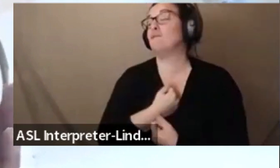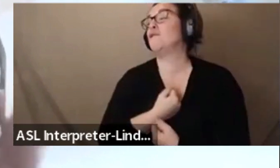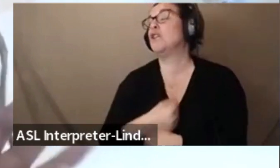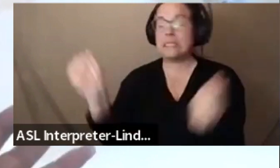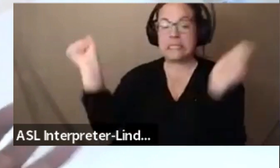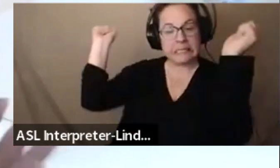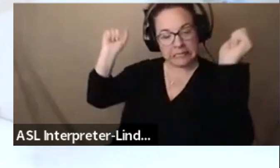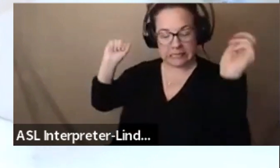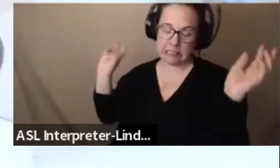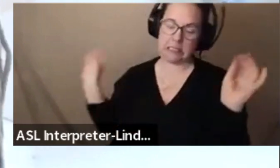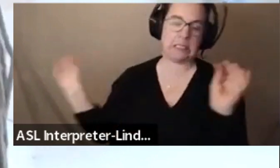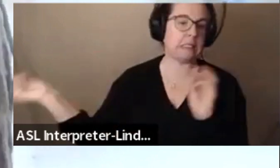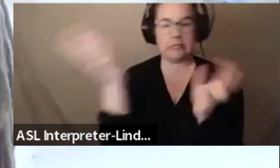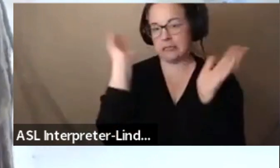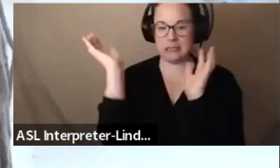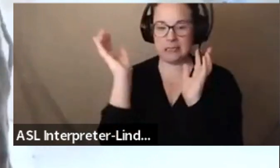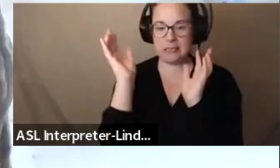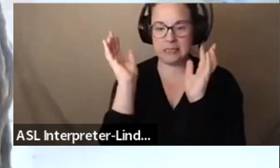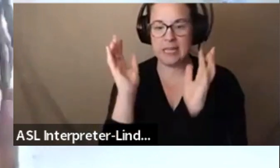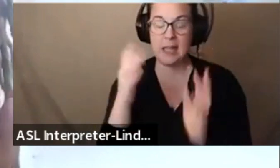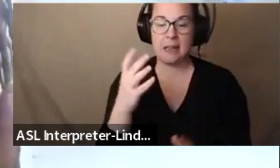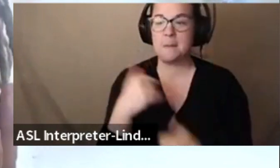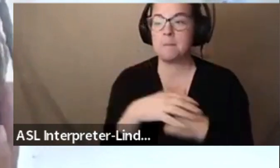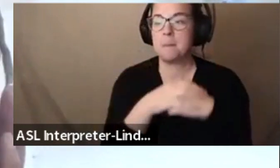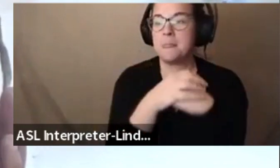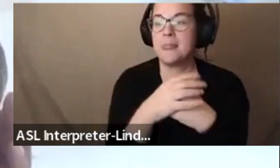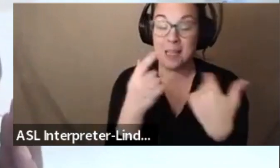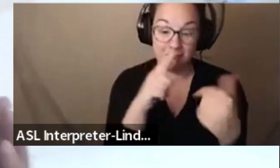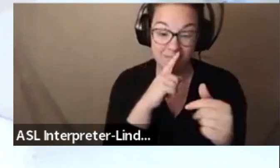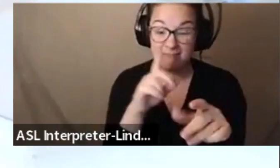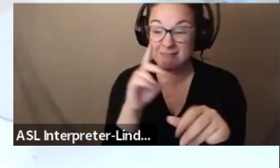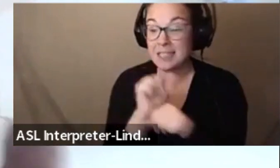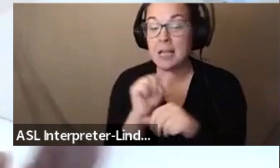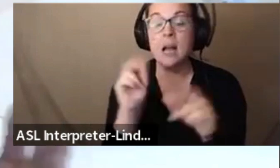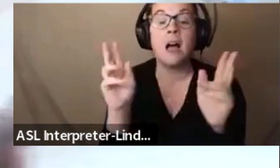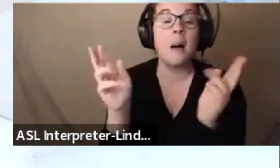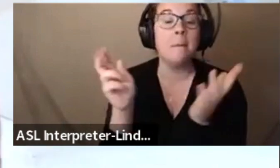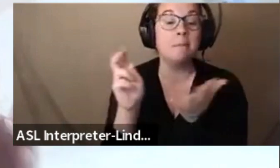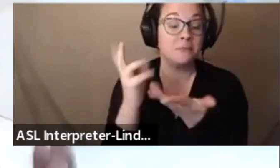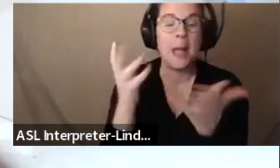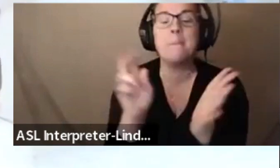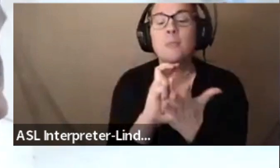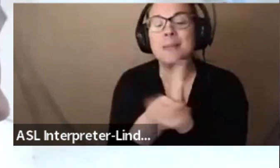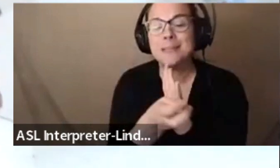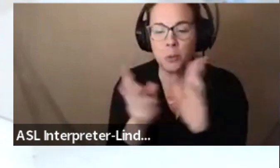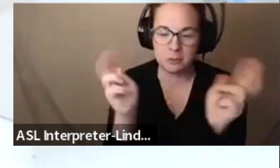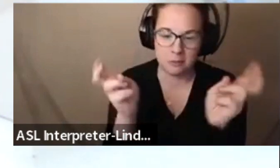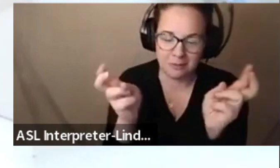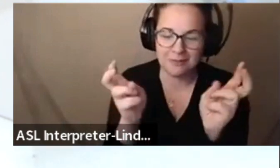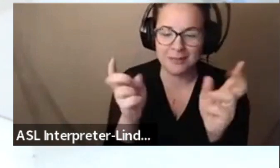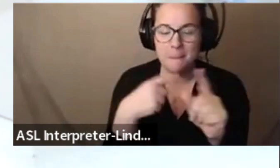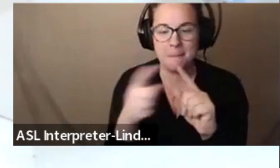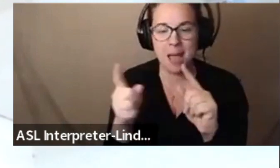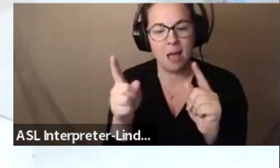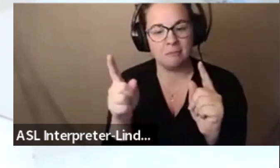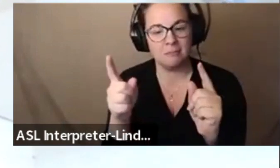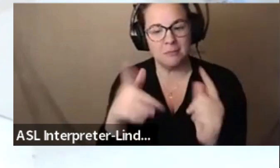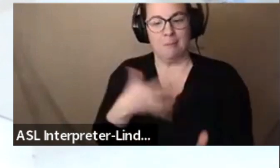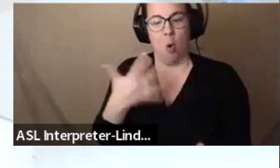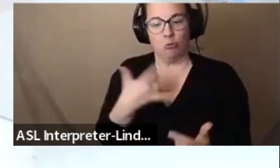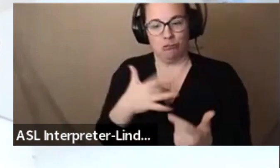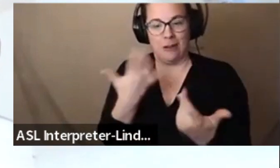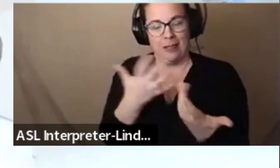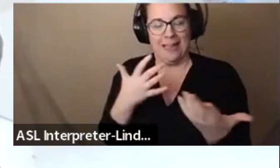flirtatious, incredibly carefree, incredibly, in the positive sense of the word, promiscuous,